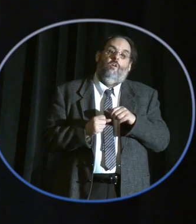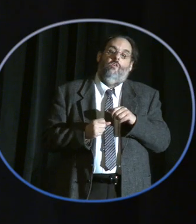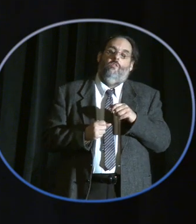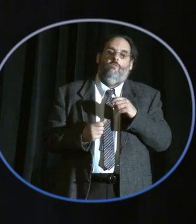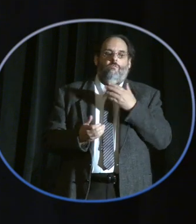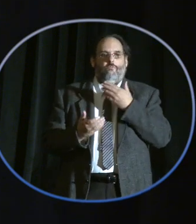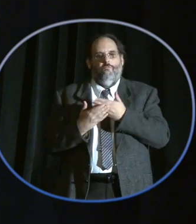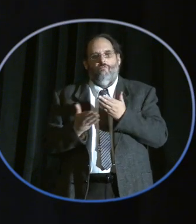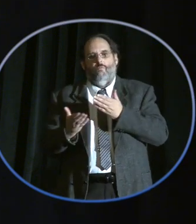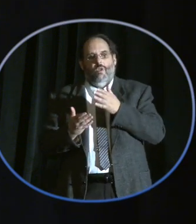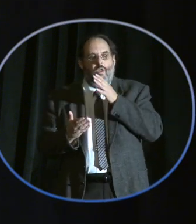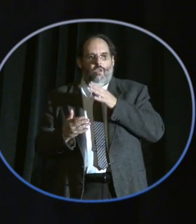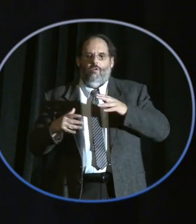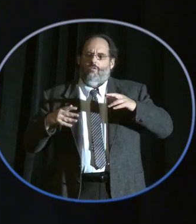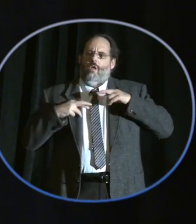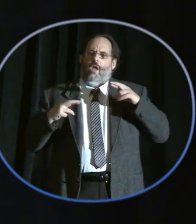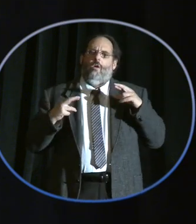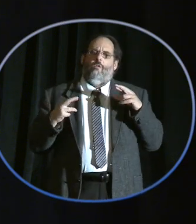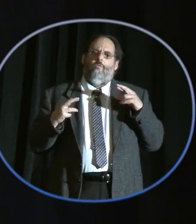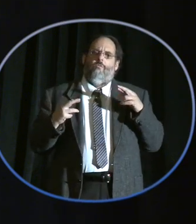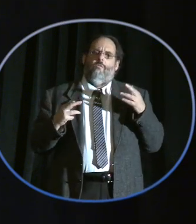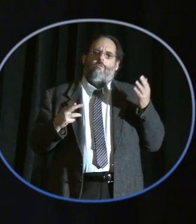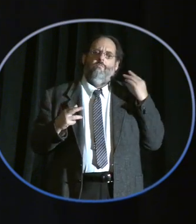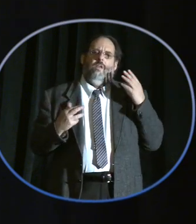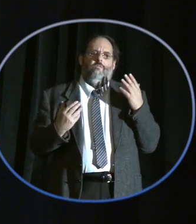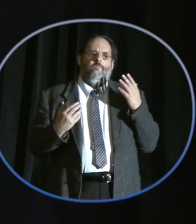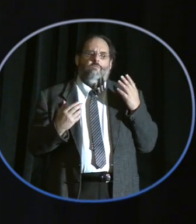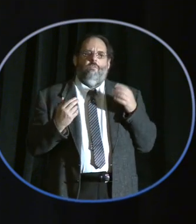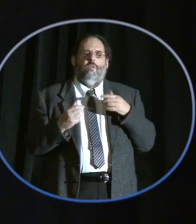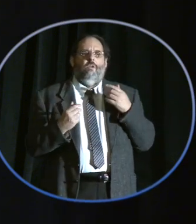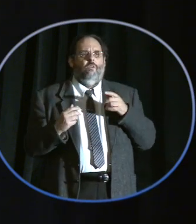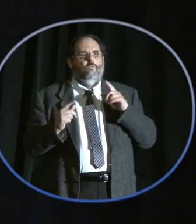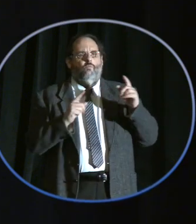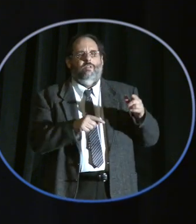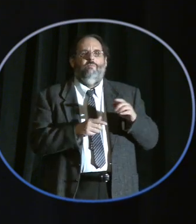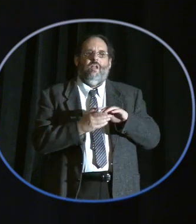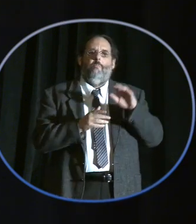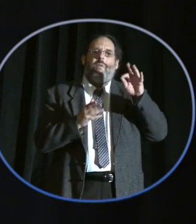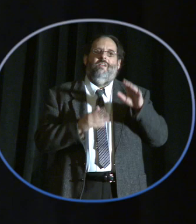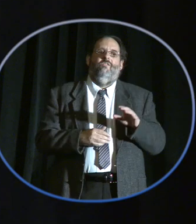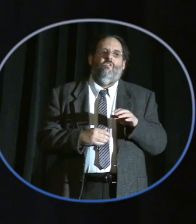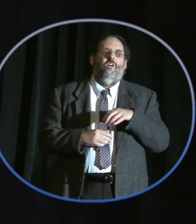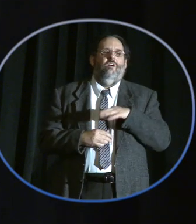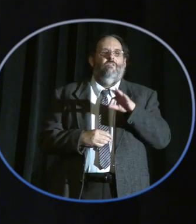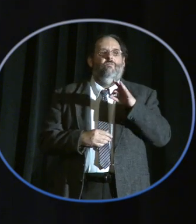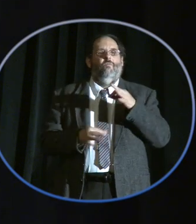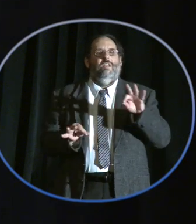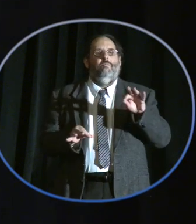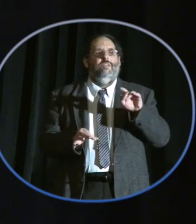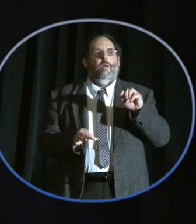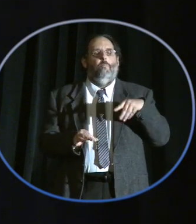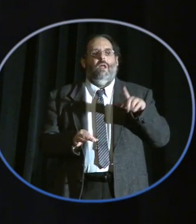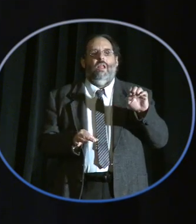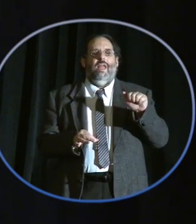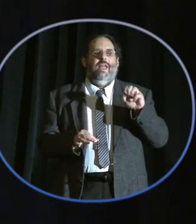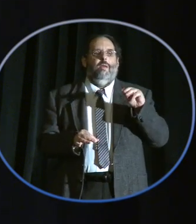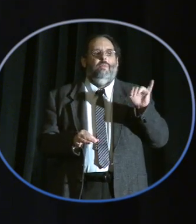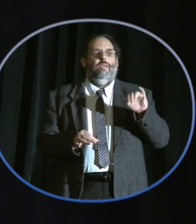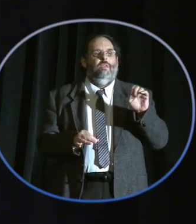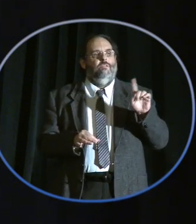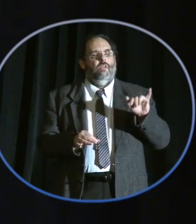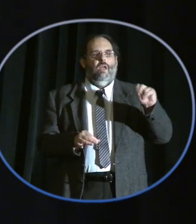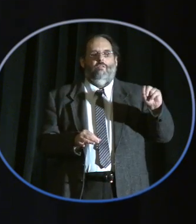Dr. Draper retired from her role as pastor of Freedom Temple AME Zion Church last year. Under